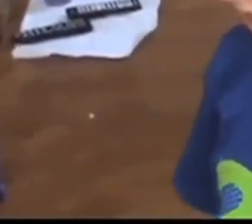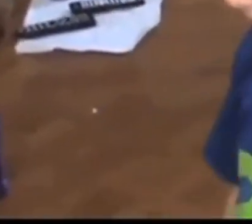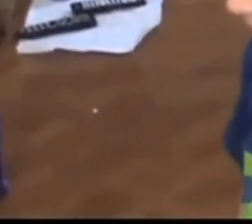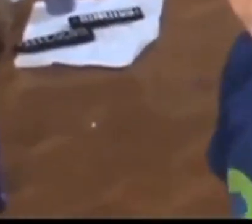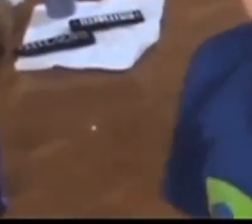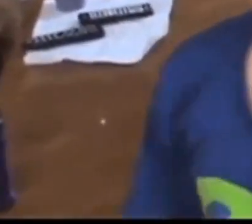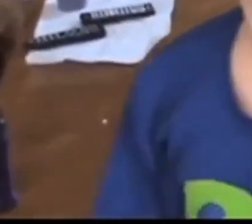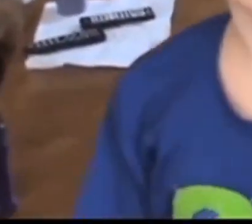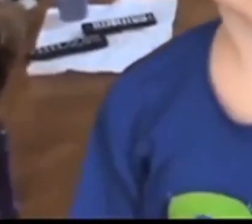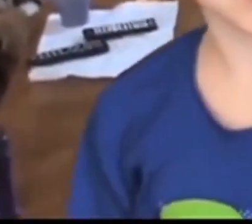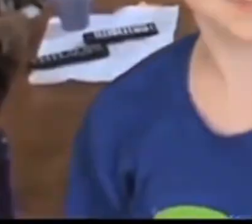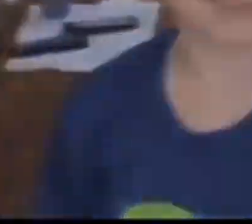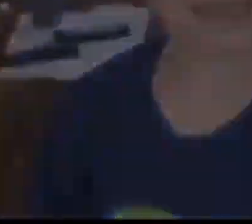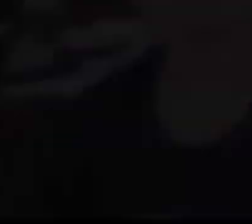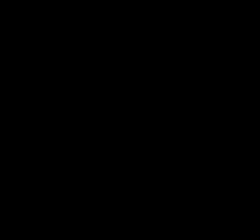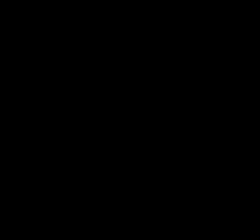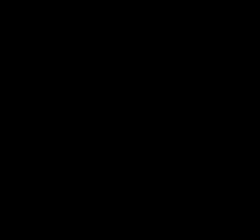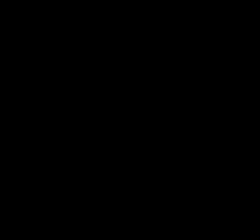honey.